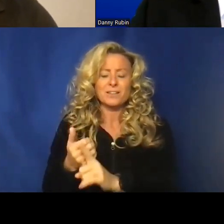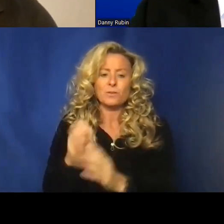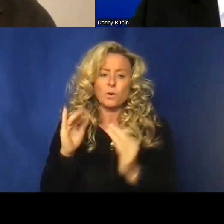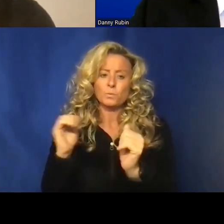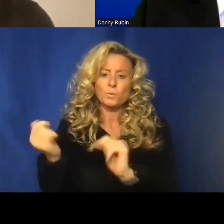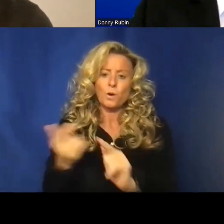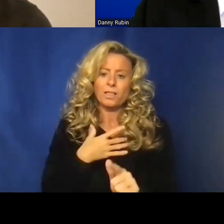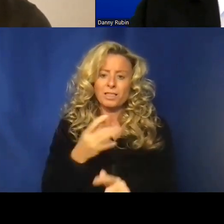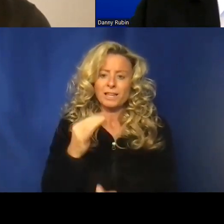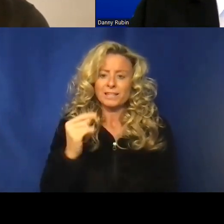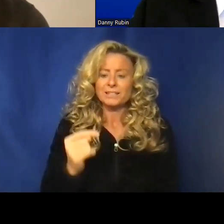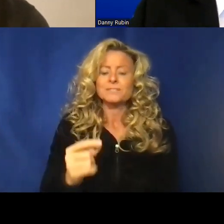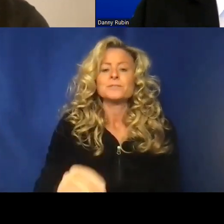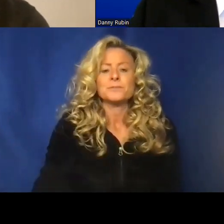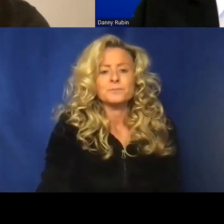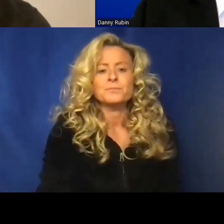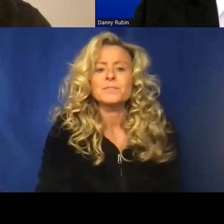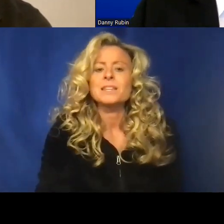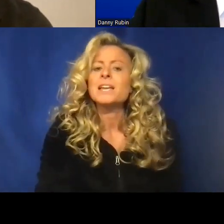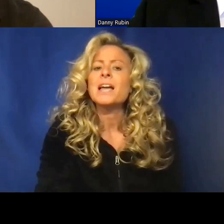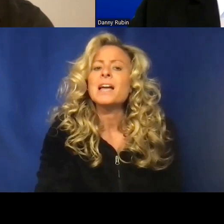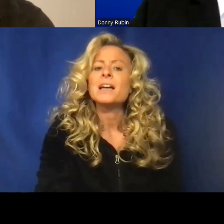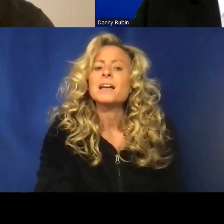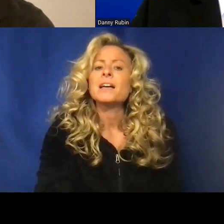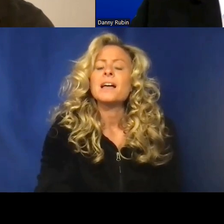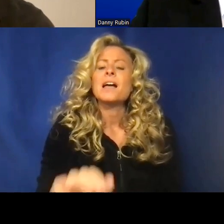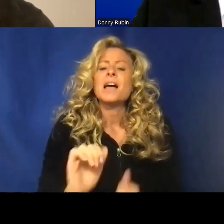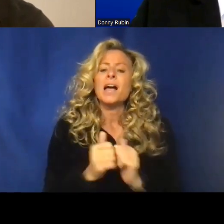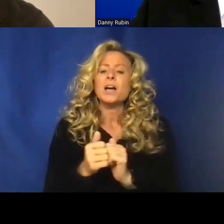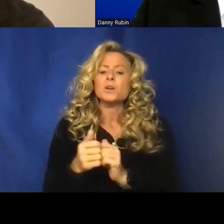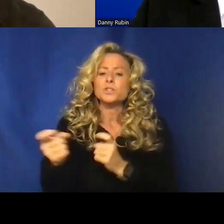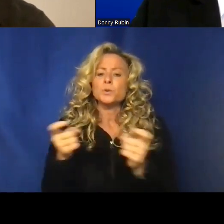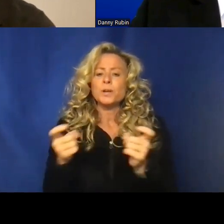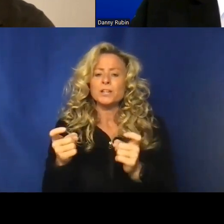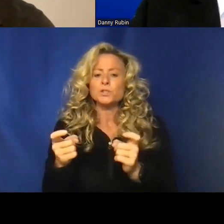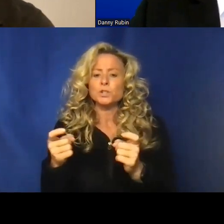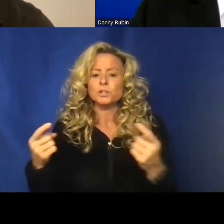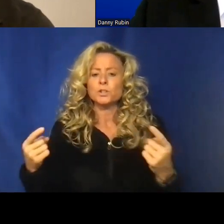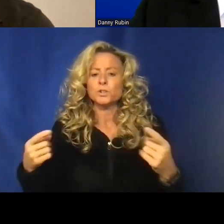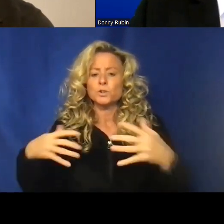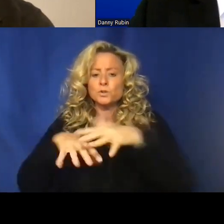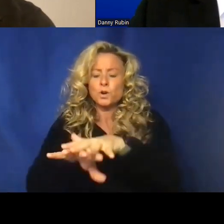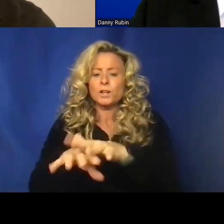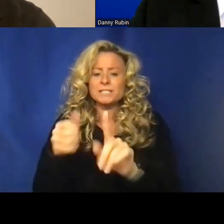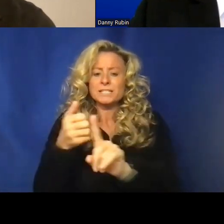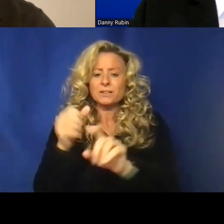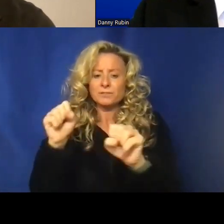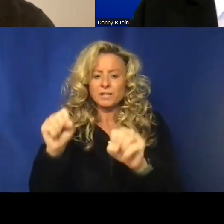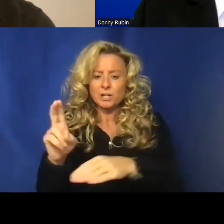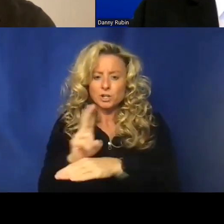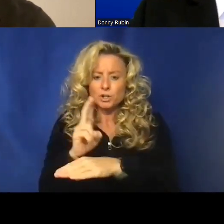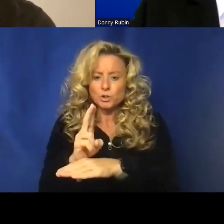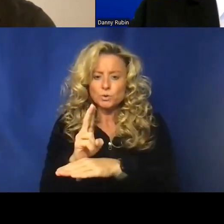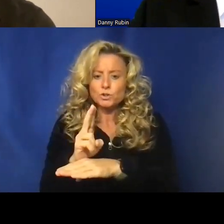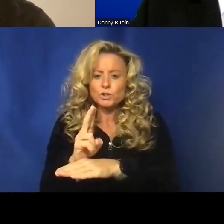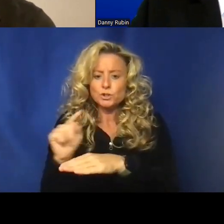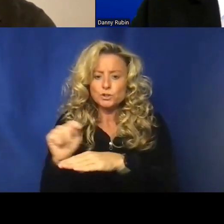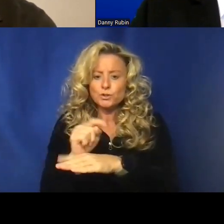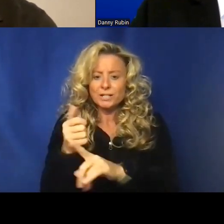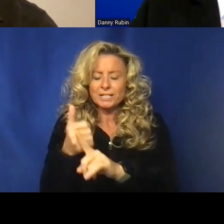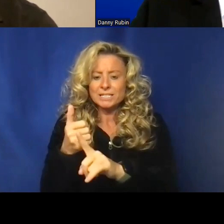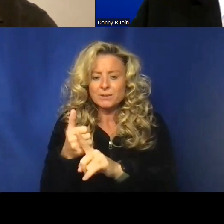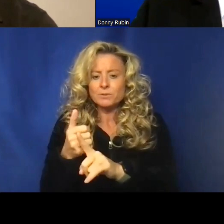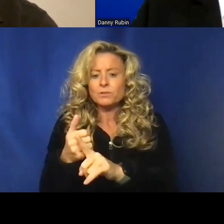and know the answer here. How do you handle cross-chain interoperability? For example, can a user trade from Ethereum chain